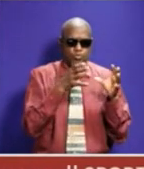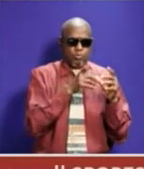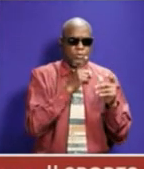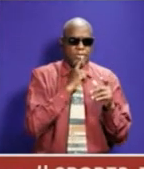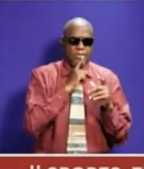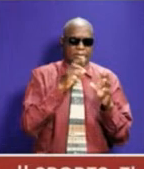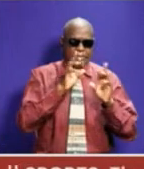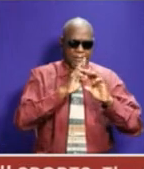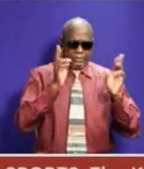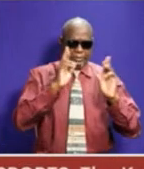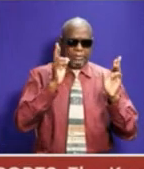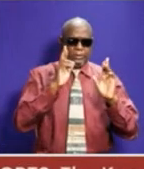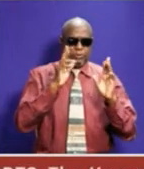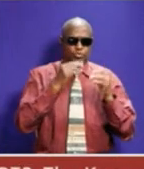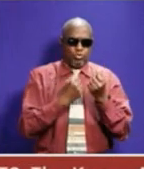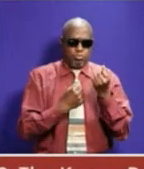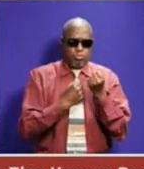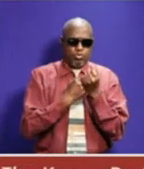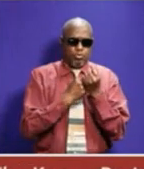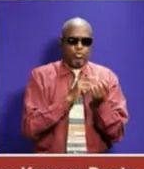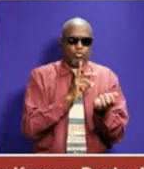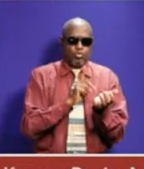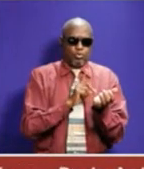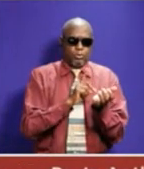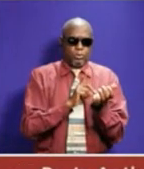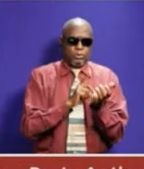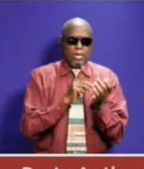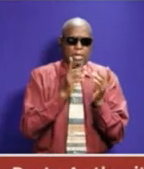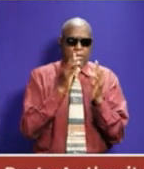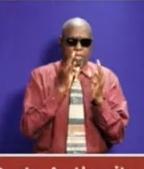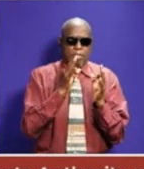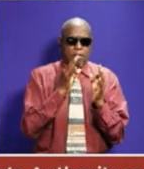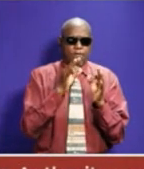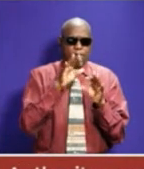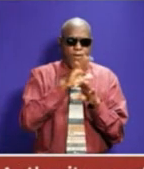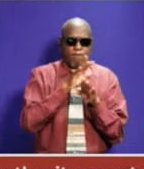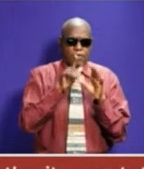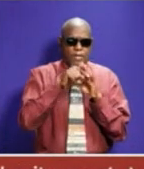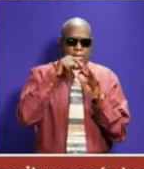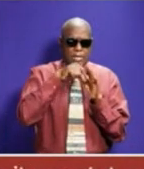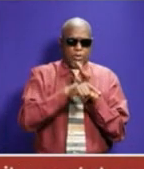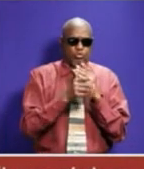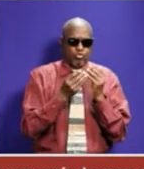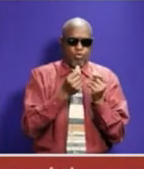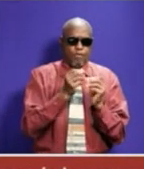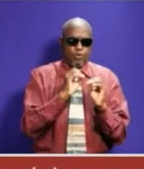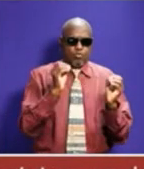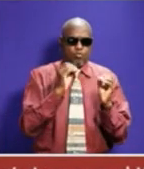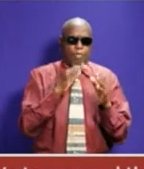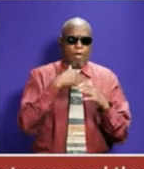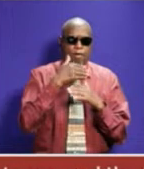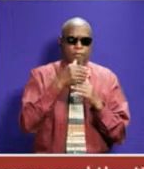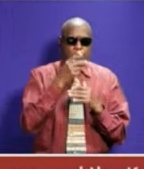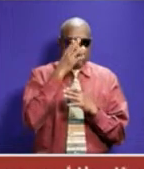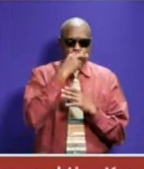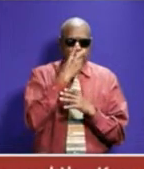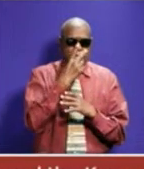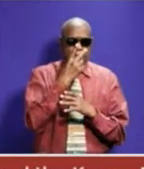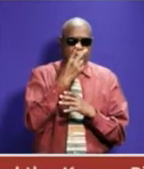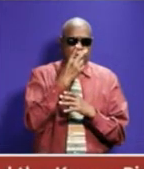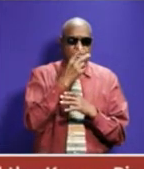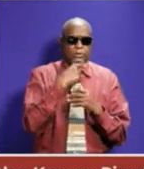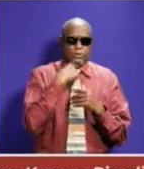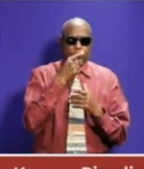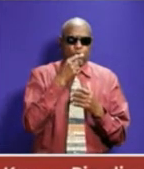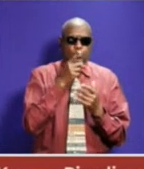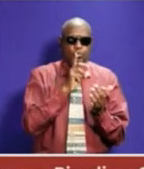show solidarity with the medics in the streets if push comes to shove. The remarks come 2 days after President William Ruto told